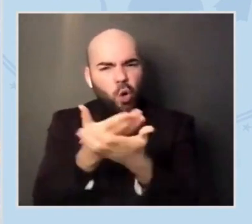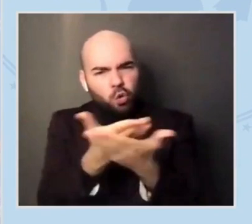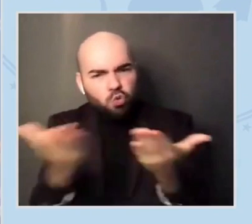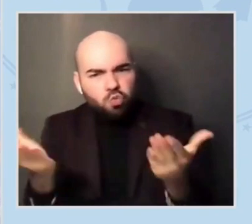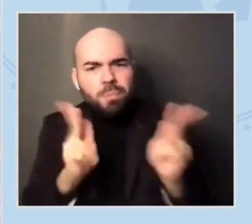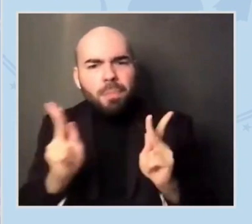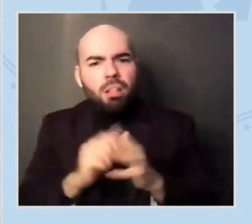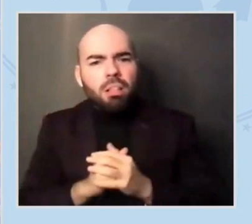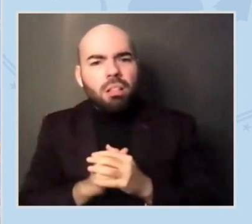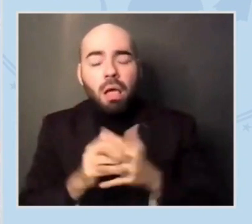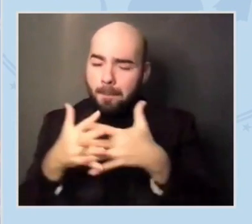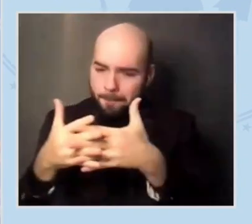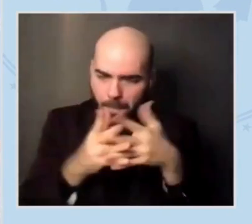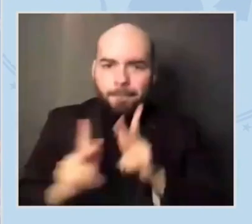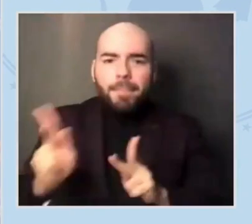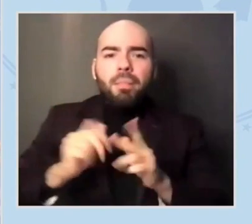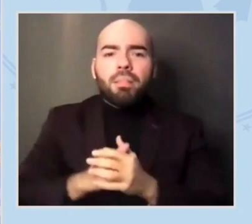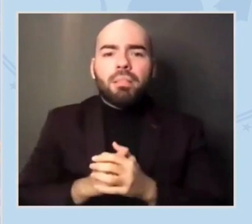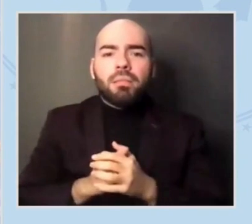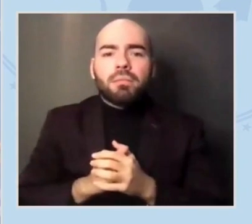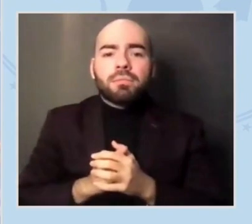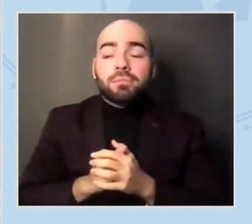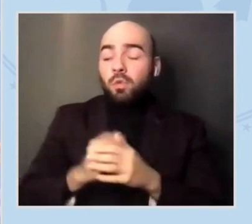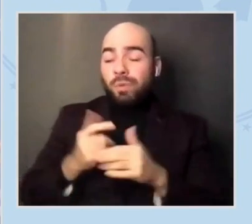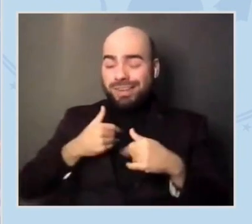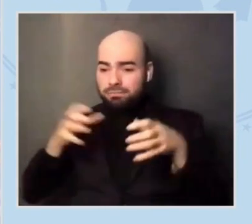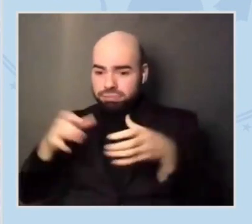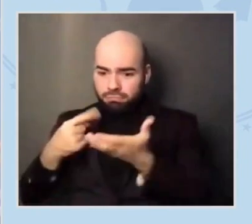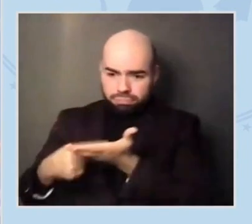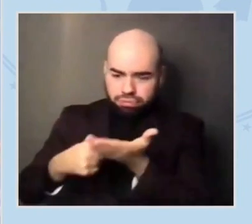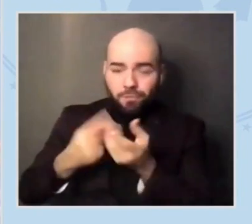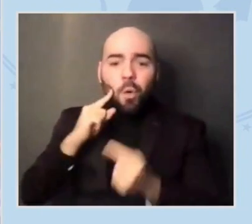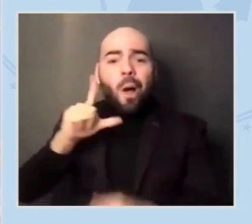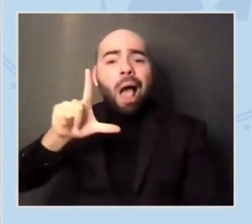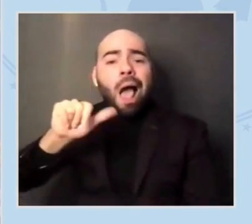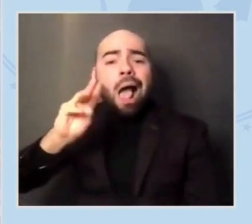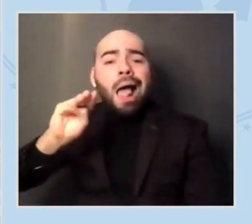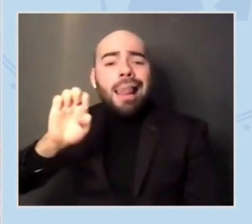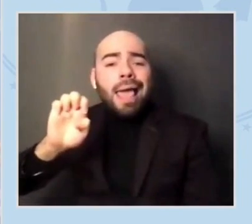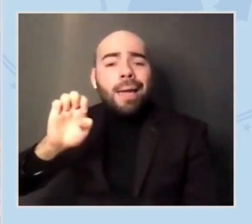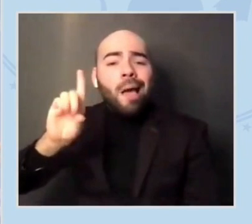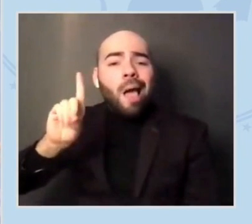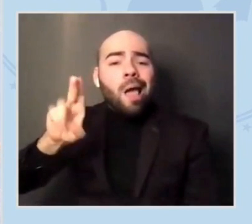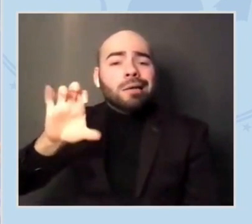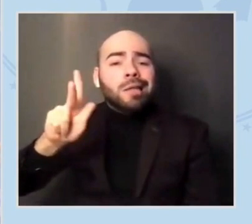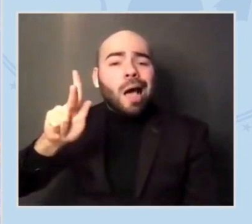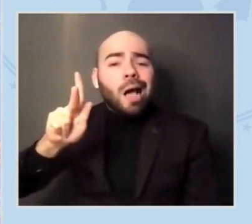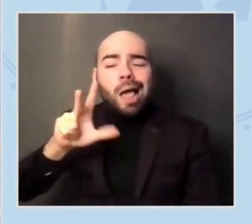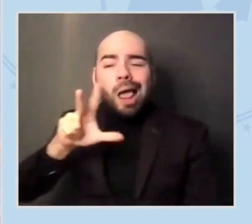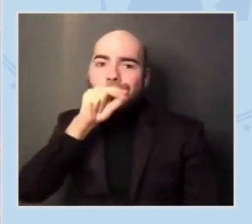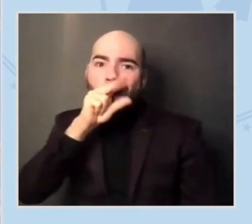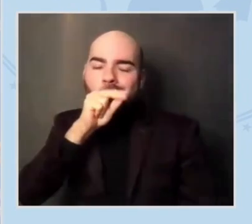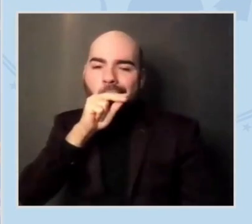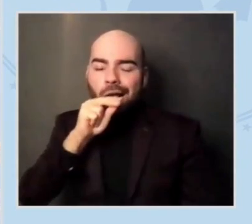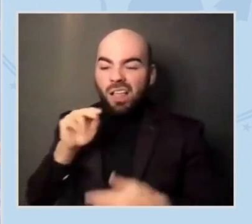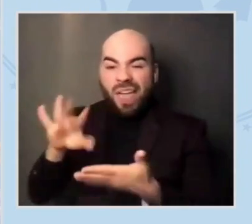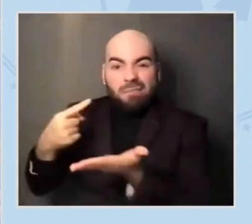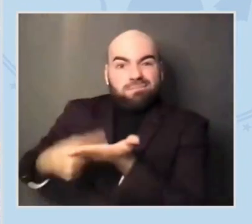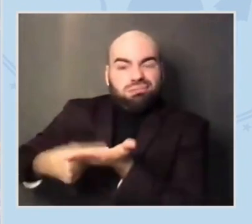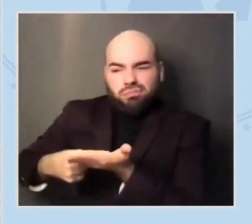package passed in a lame duck session is likely to be at best just a start. My transition team is